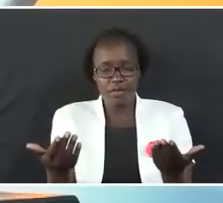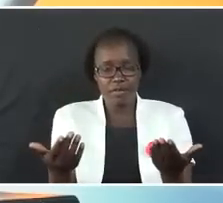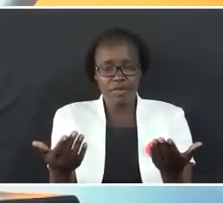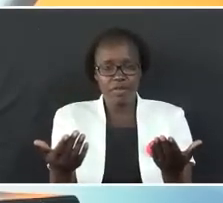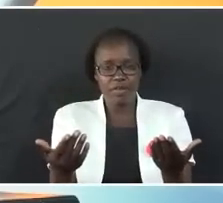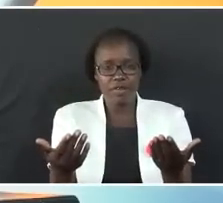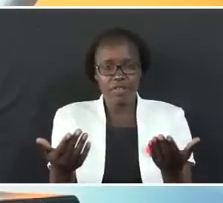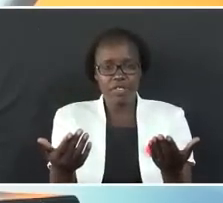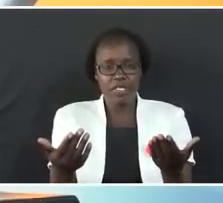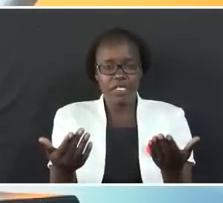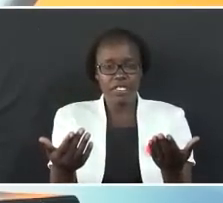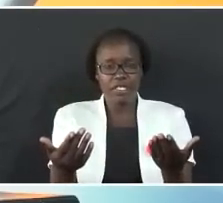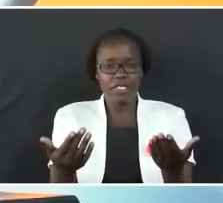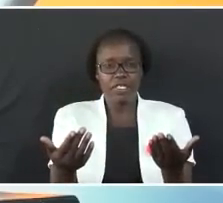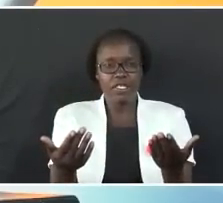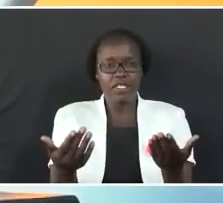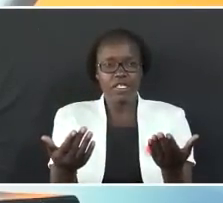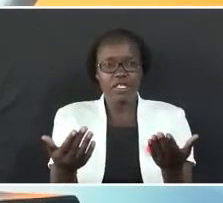interesting,